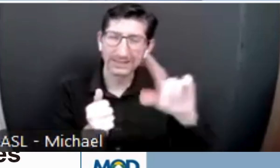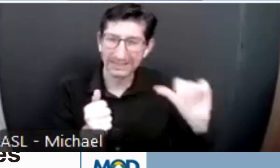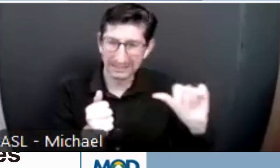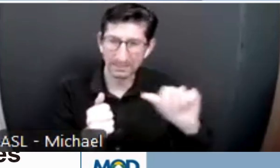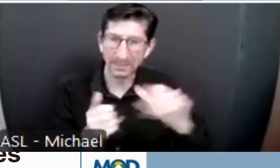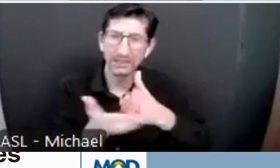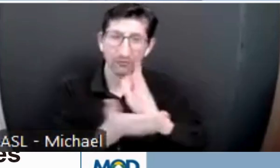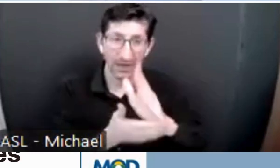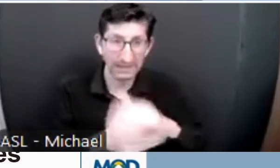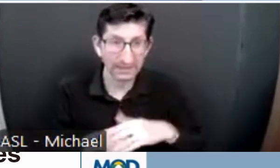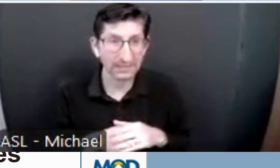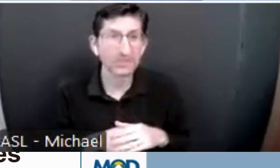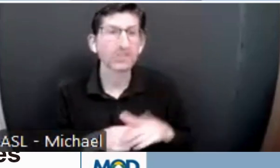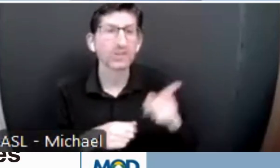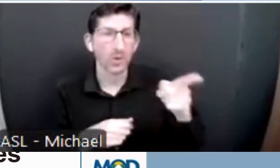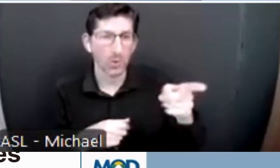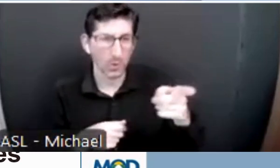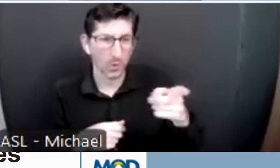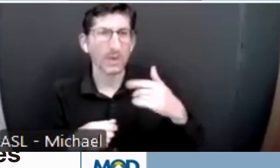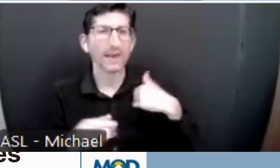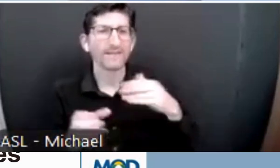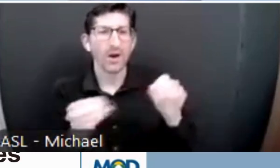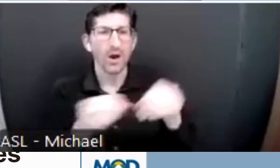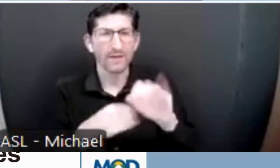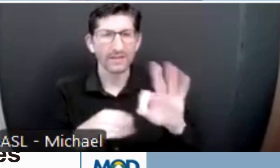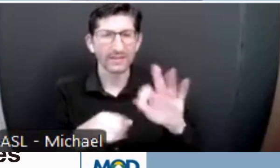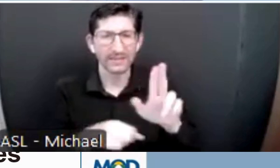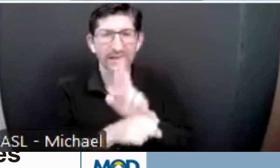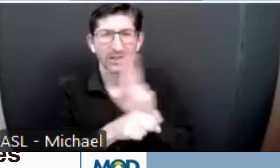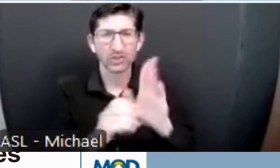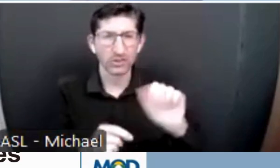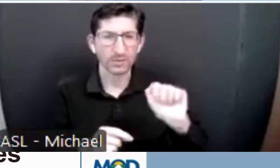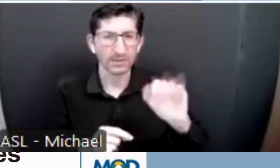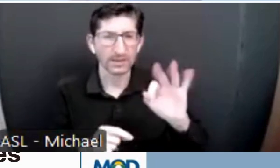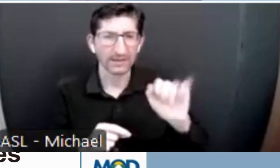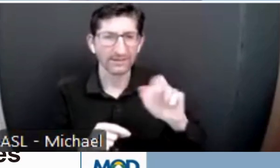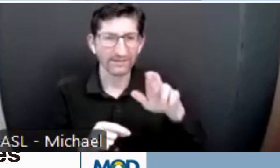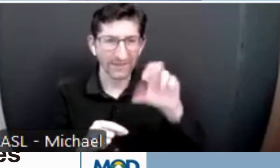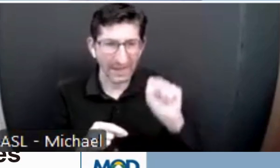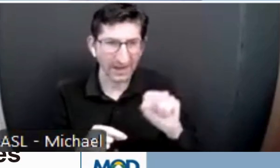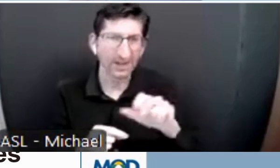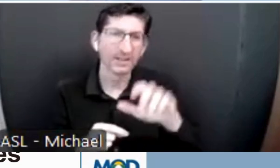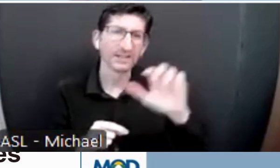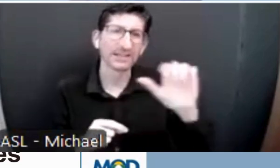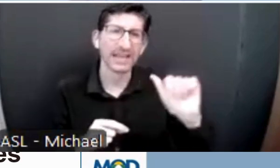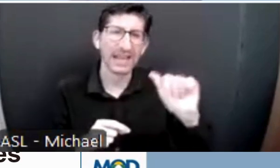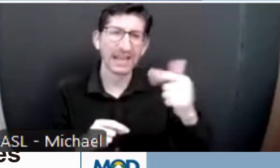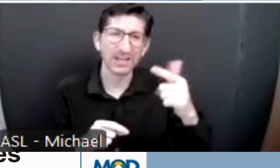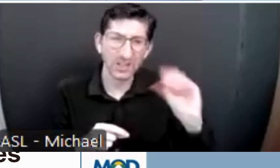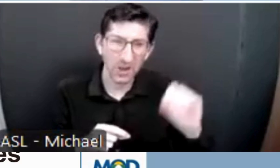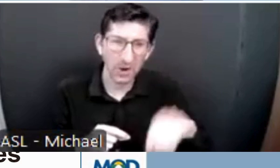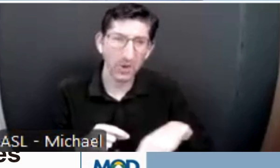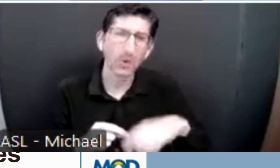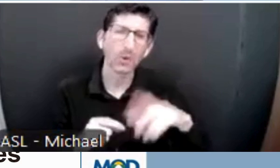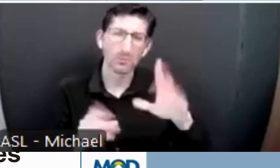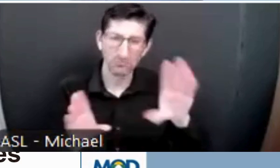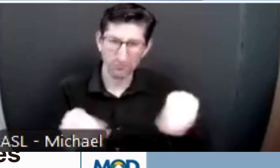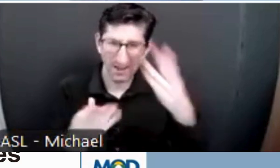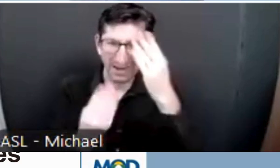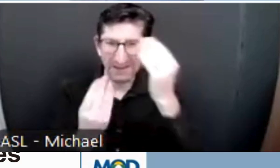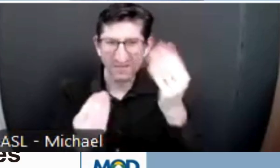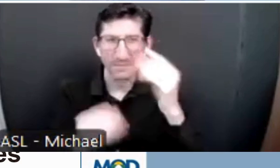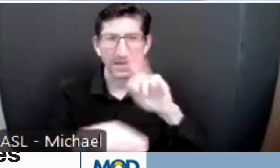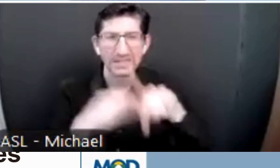and Business Regulation and the Office of the Attorney General, provide general information about tenants' rights laws,